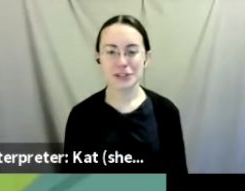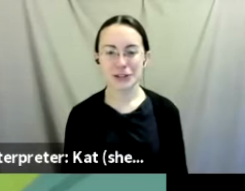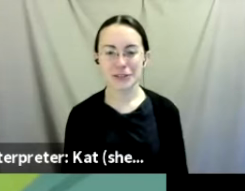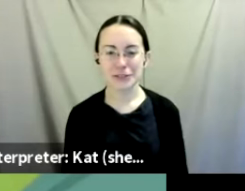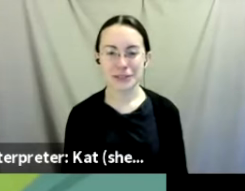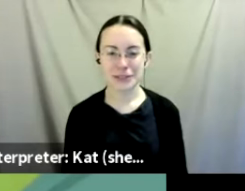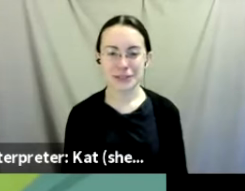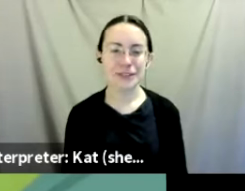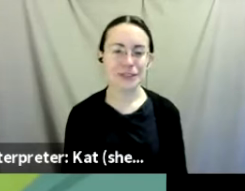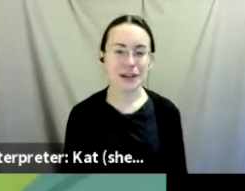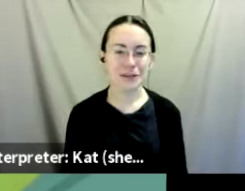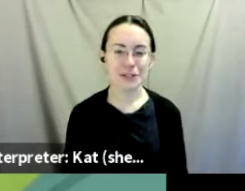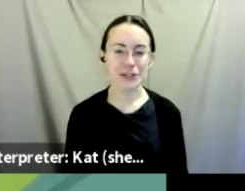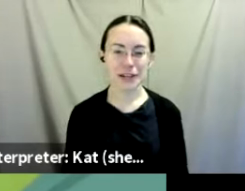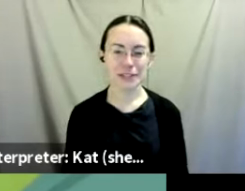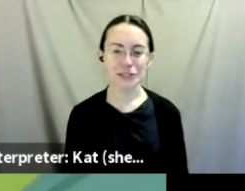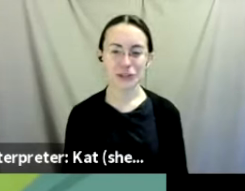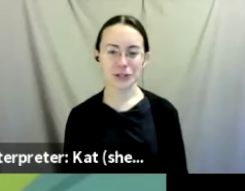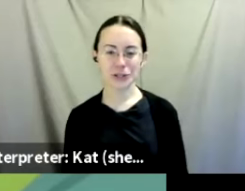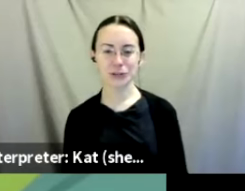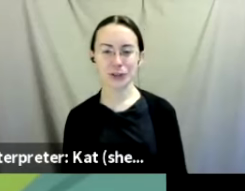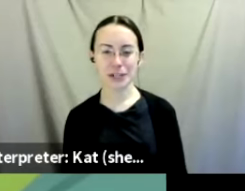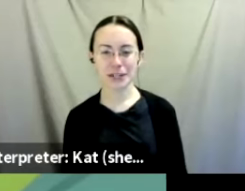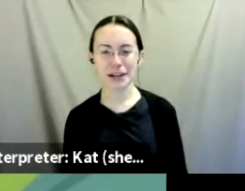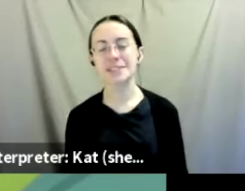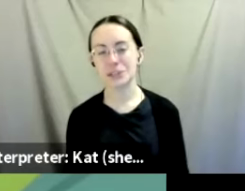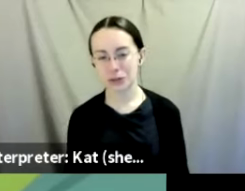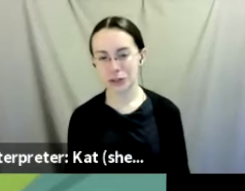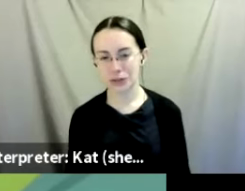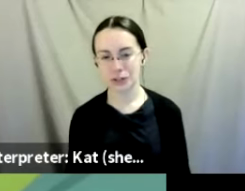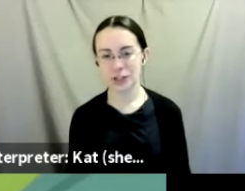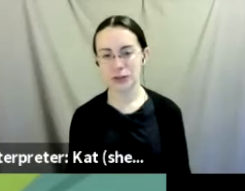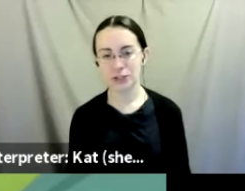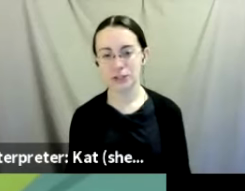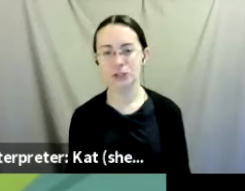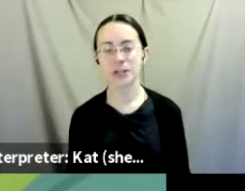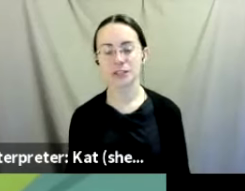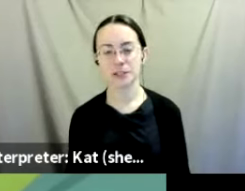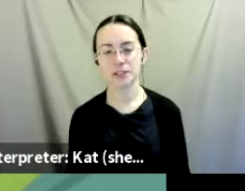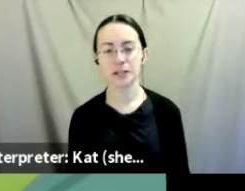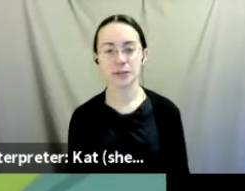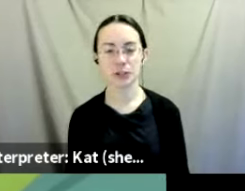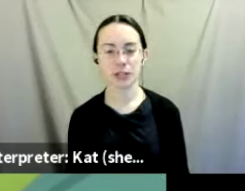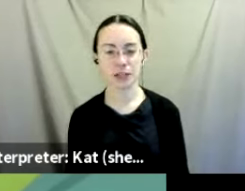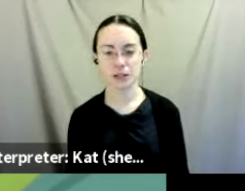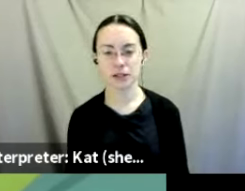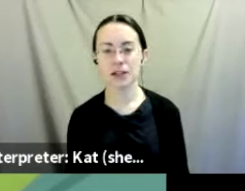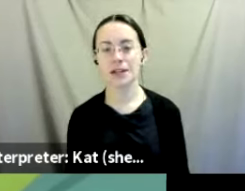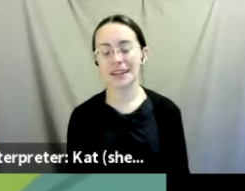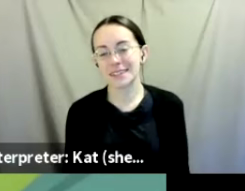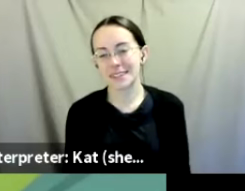I'm not sure. I'm not sure if that answers your question fully. I did go to the University of Rochester, so my experience might have been